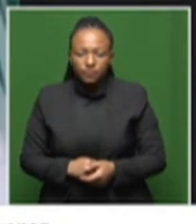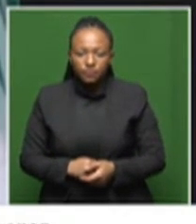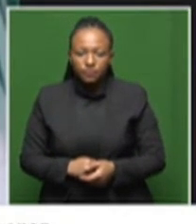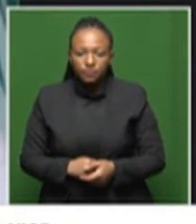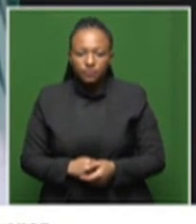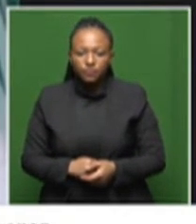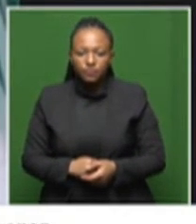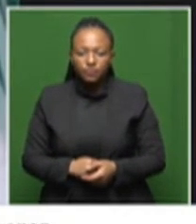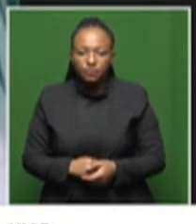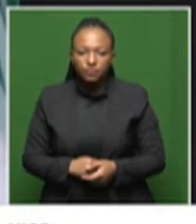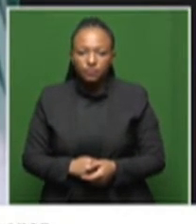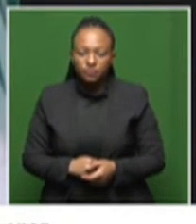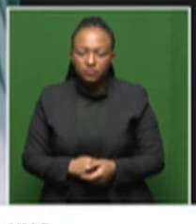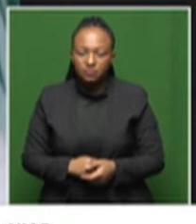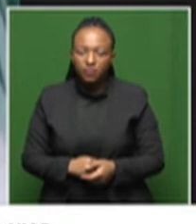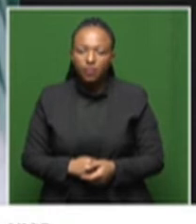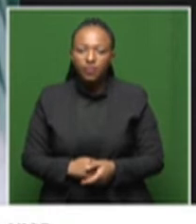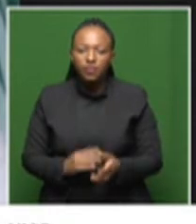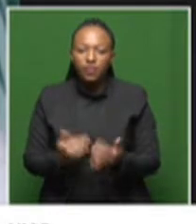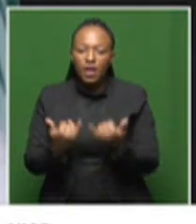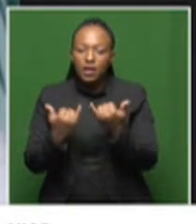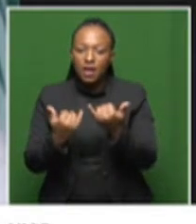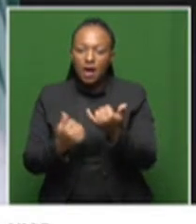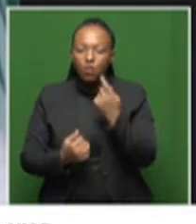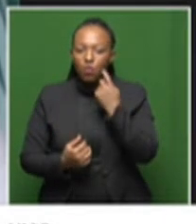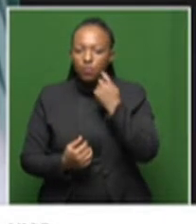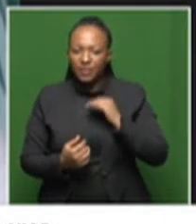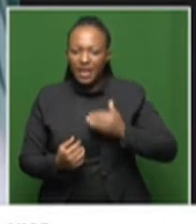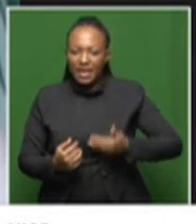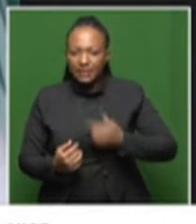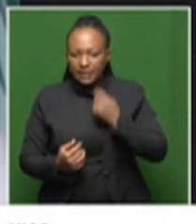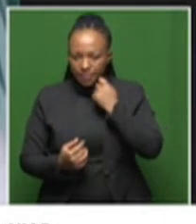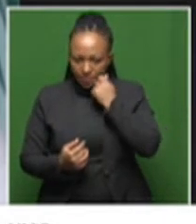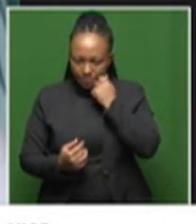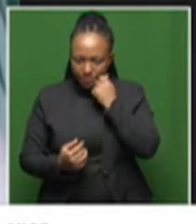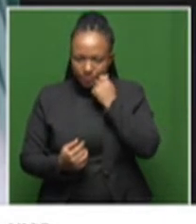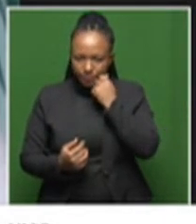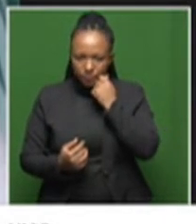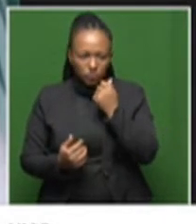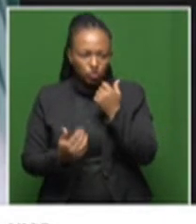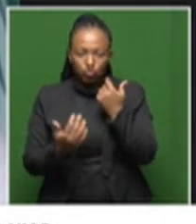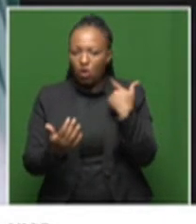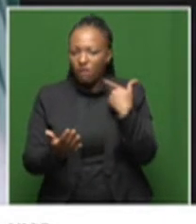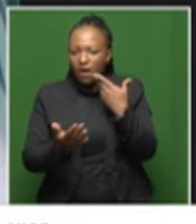As we look, ladies and gentlemen, in what we have been able to do,